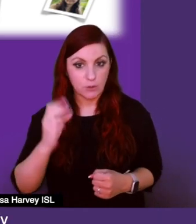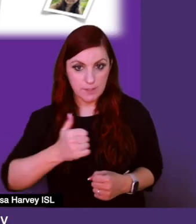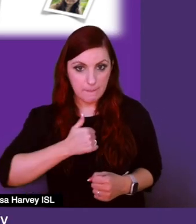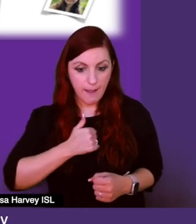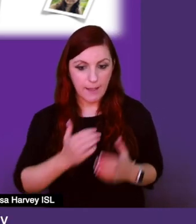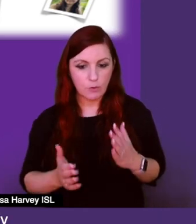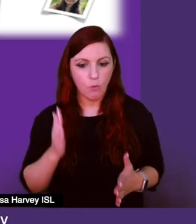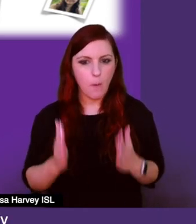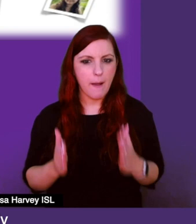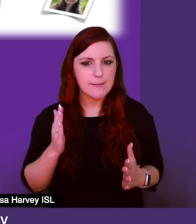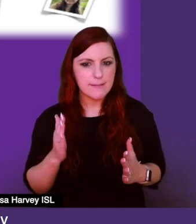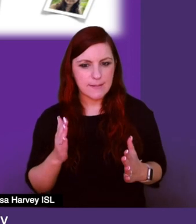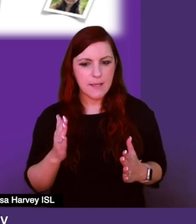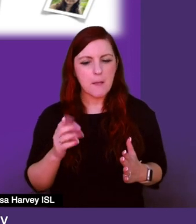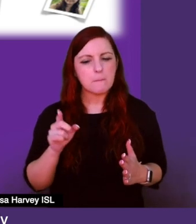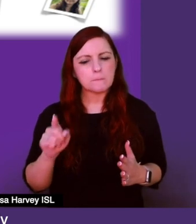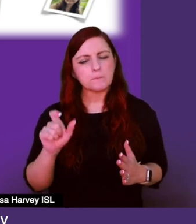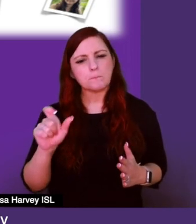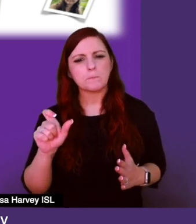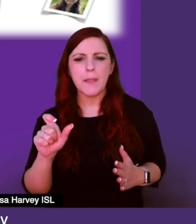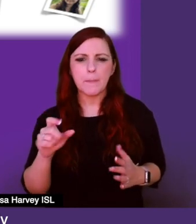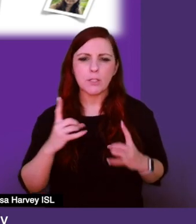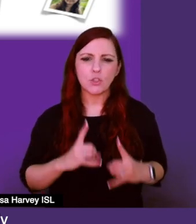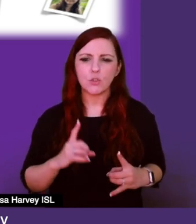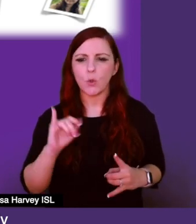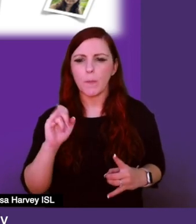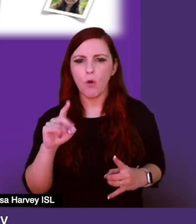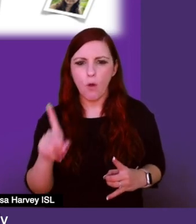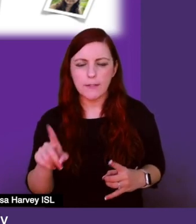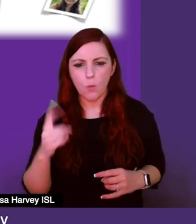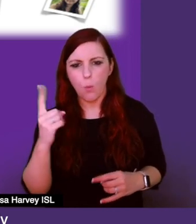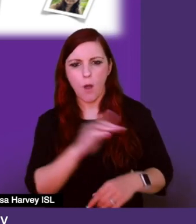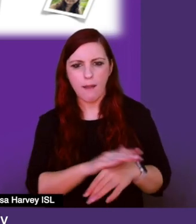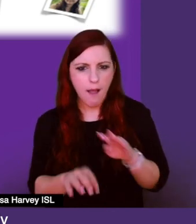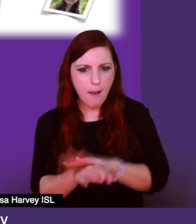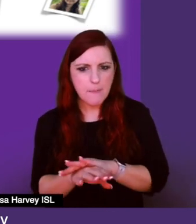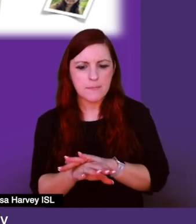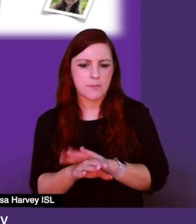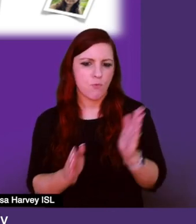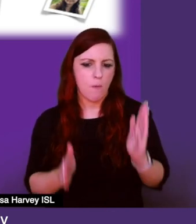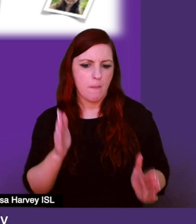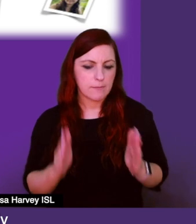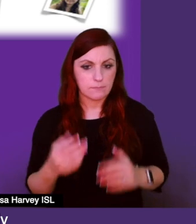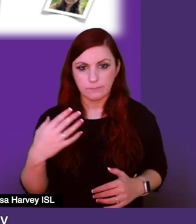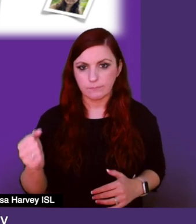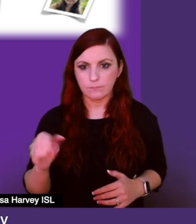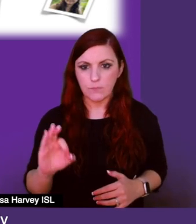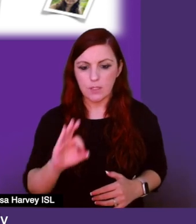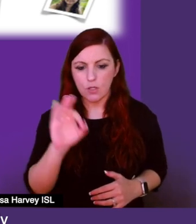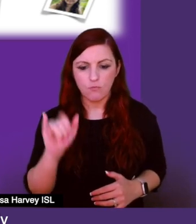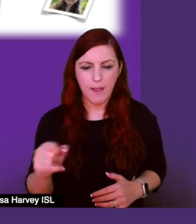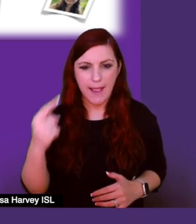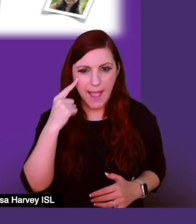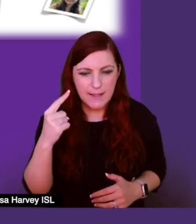my robots, which are, again, sort of vaguely humanoid, one-armed robots. They have gray